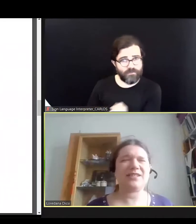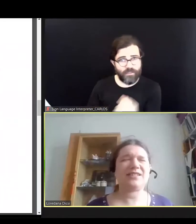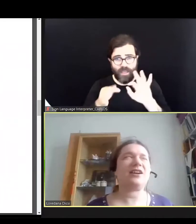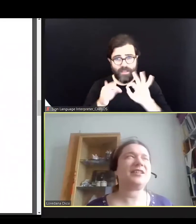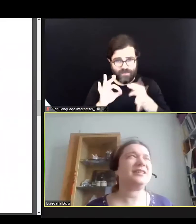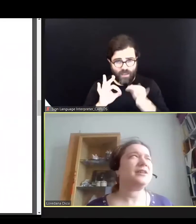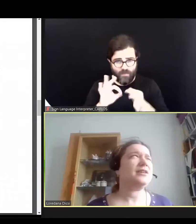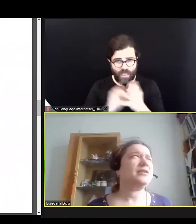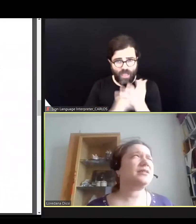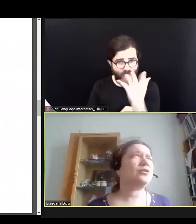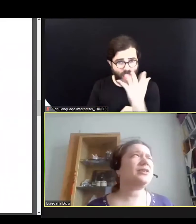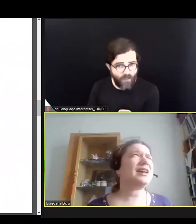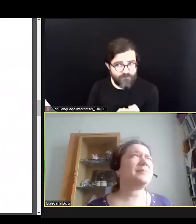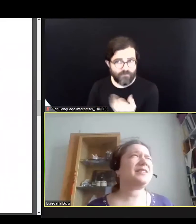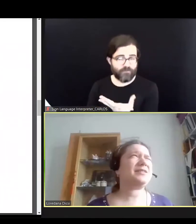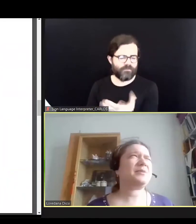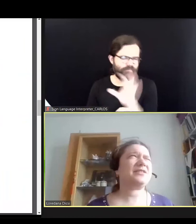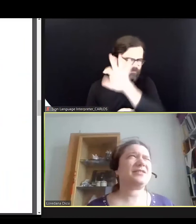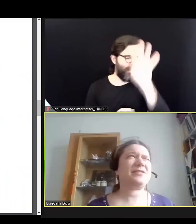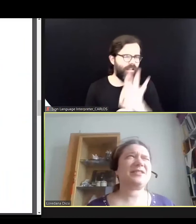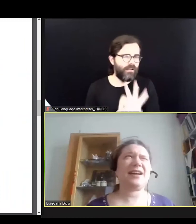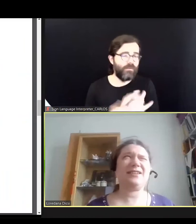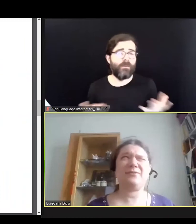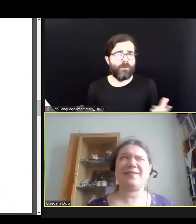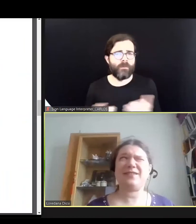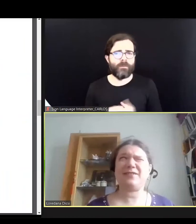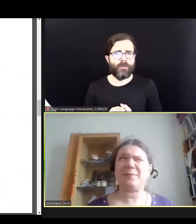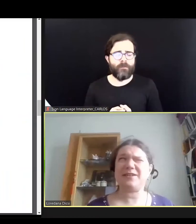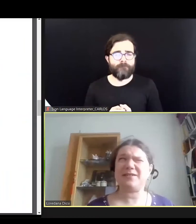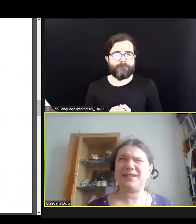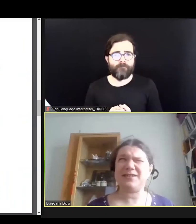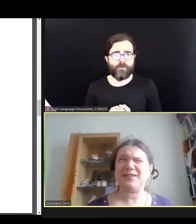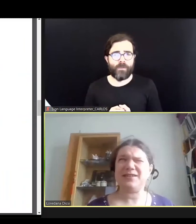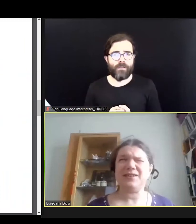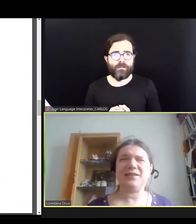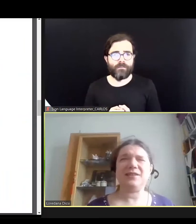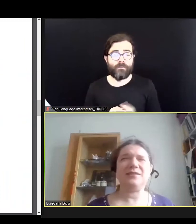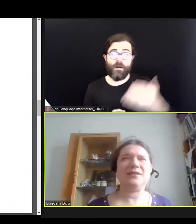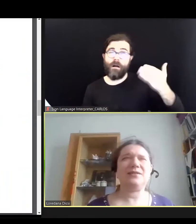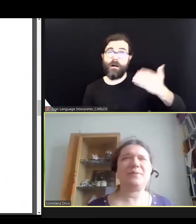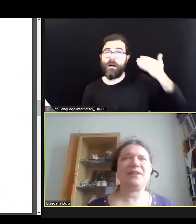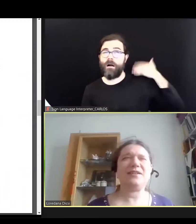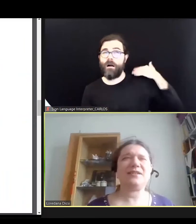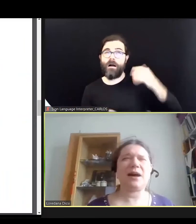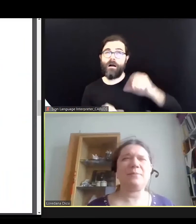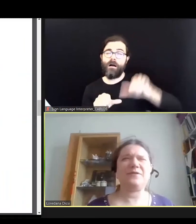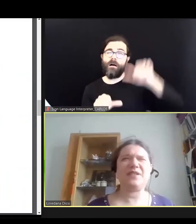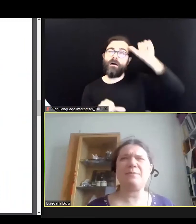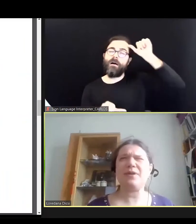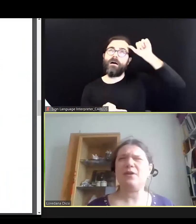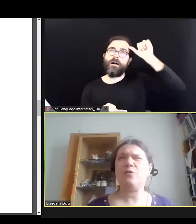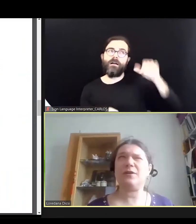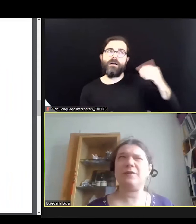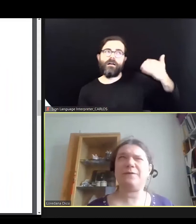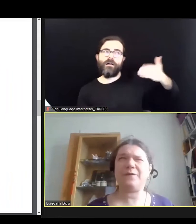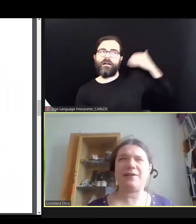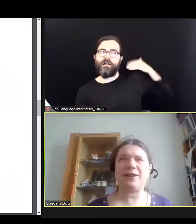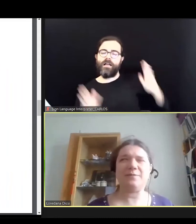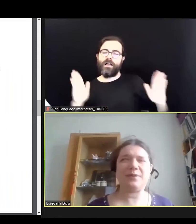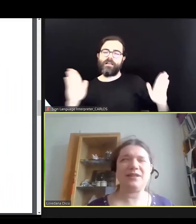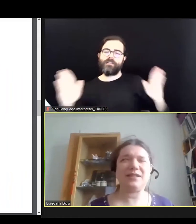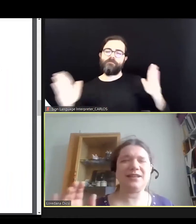these are provided. But is my course, the material that I was put online, is it an